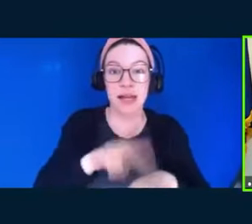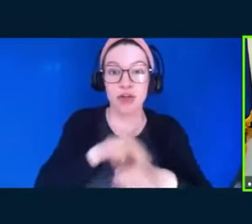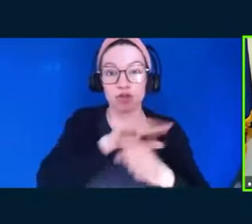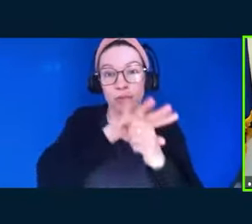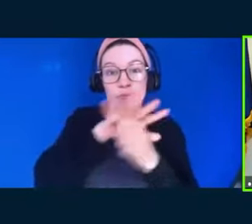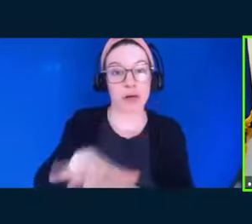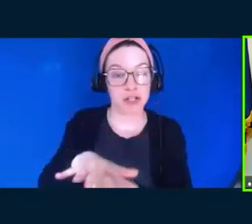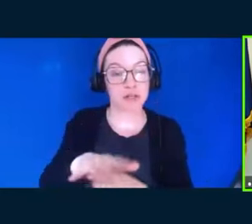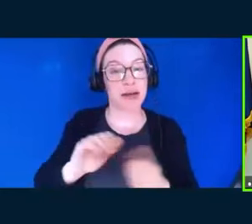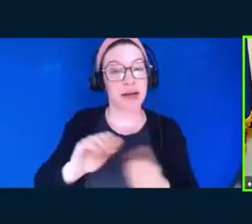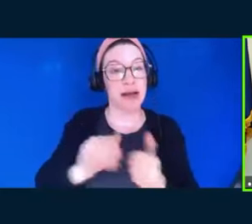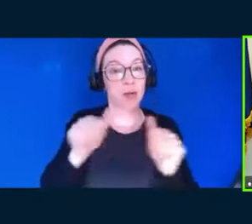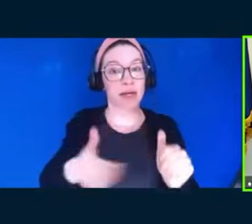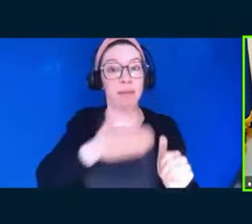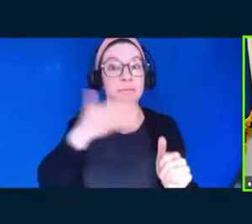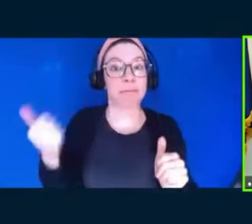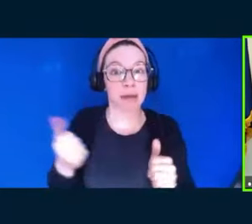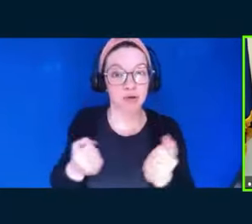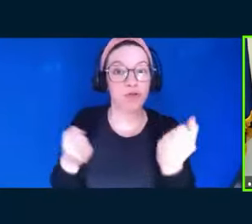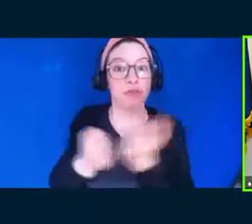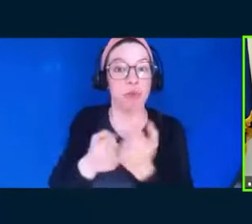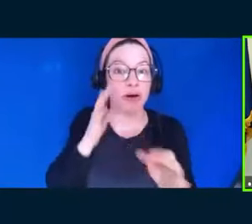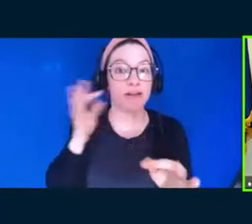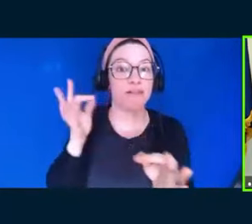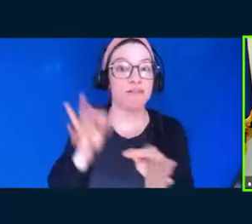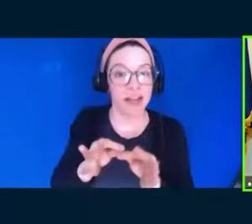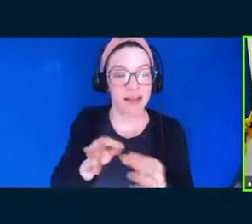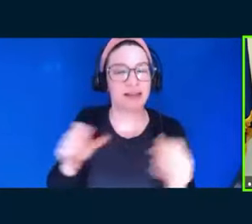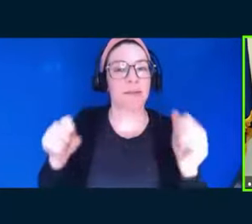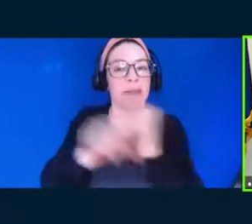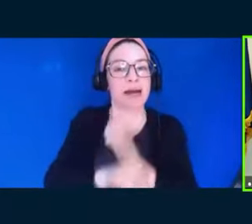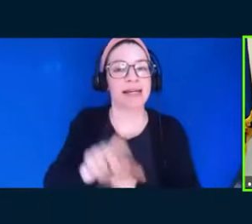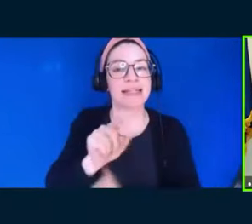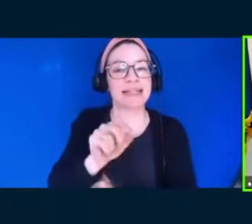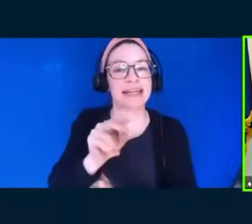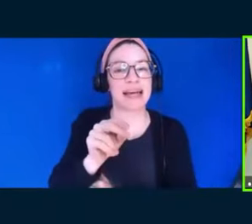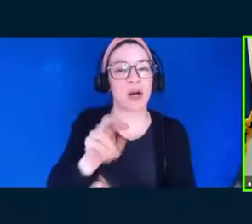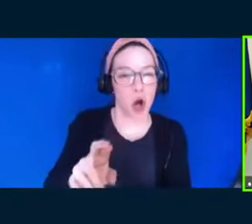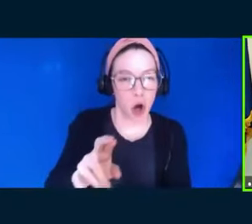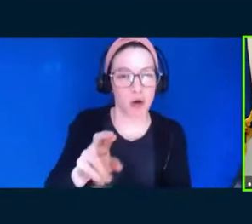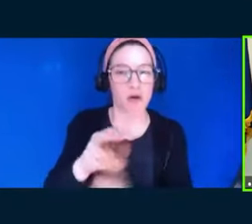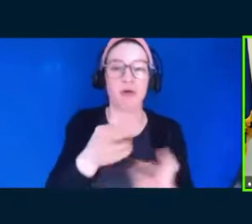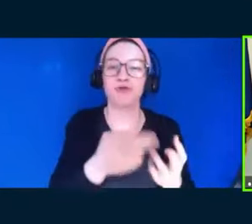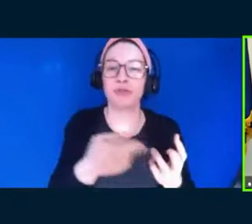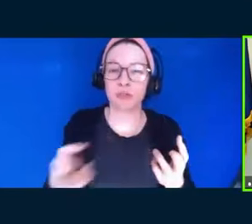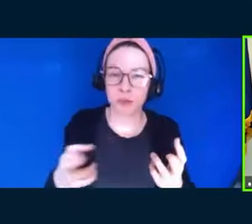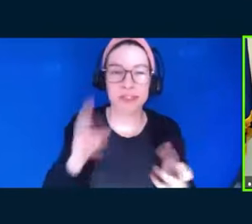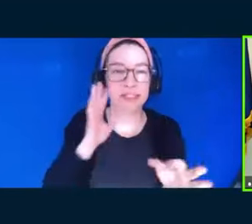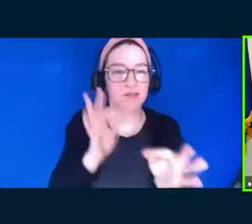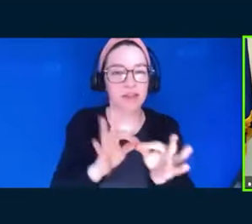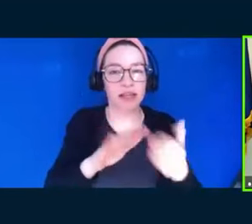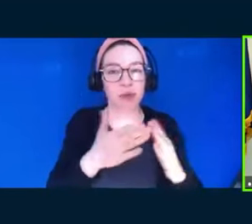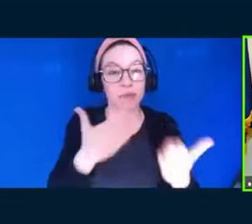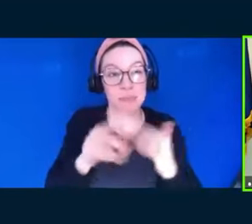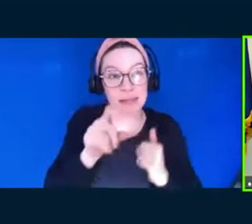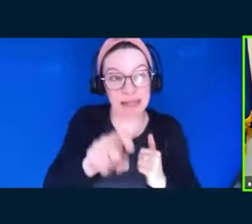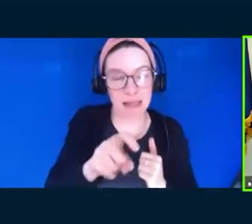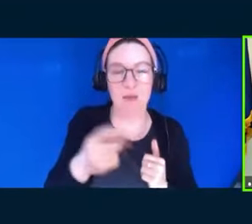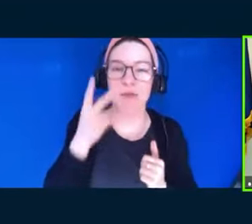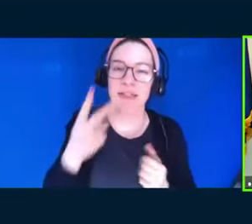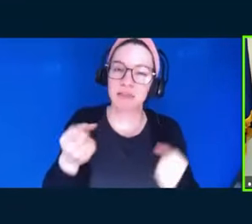better, as a department, support faith communities in combating TNR resources faith communities might need. We've seen a lot of troubling